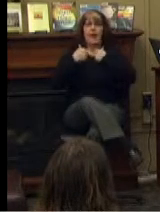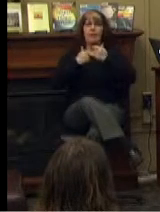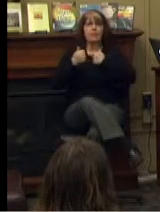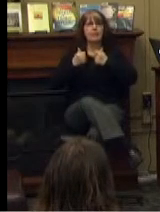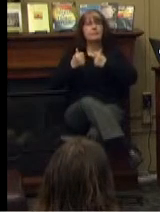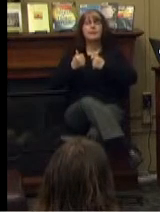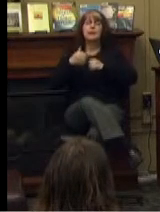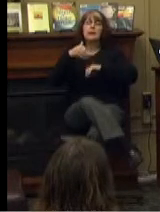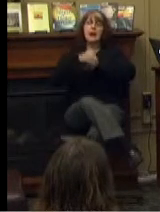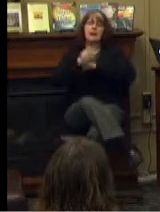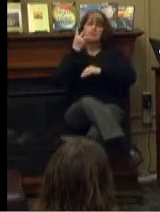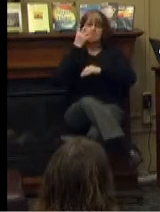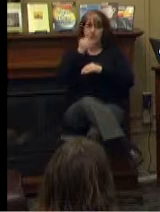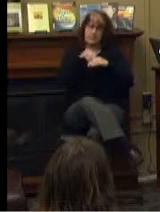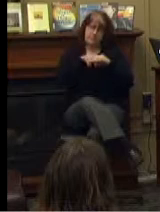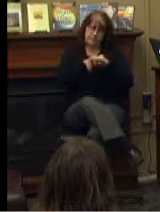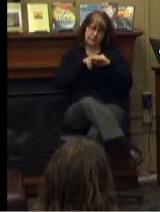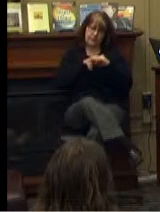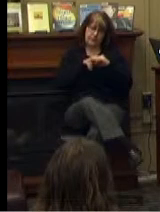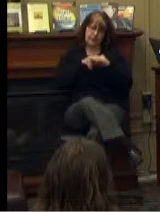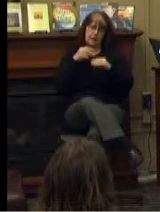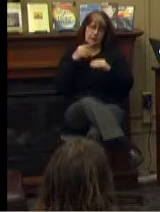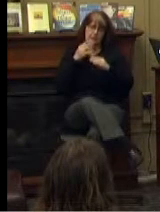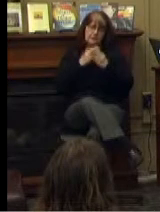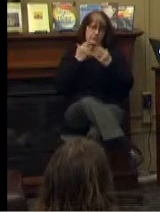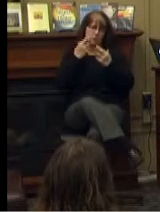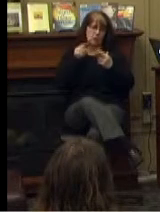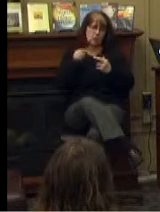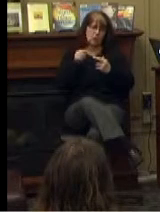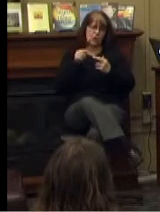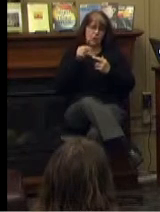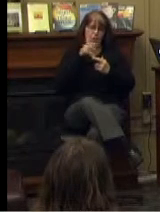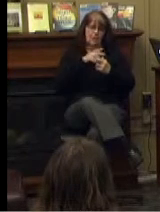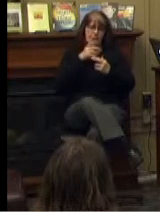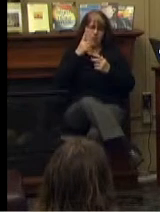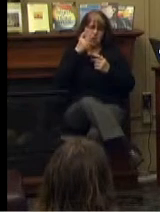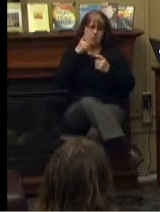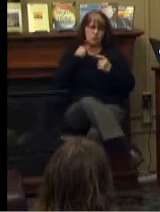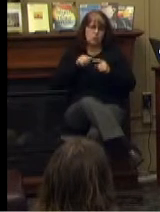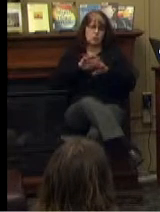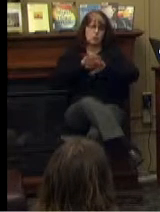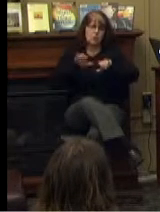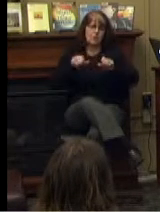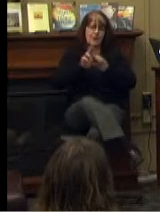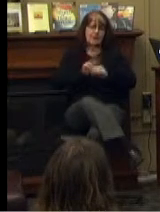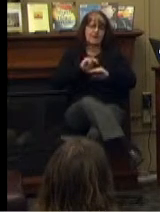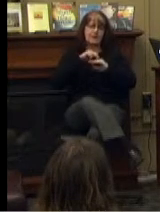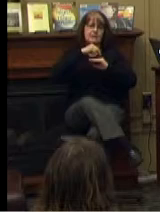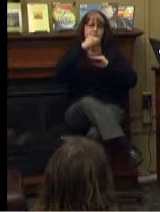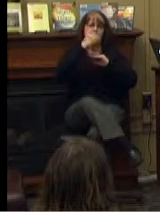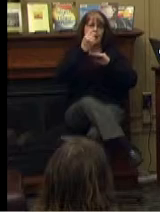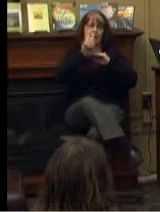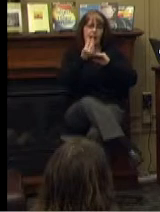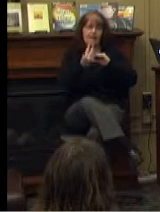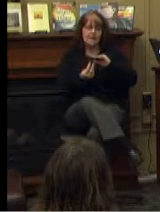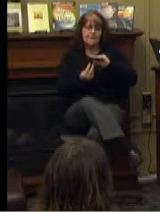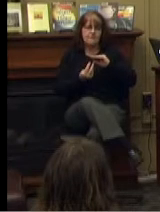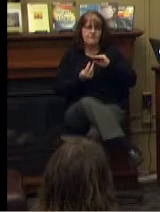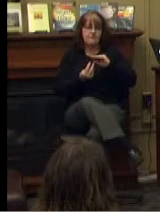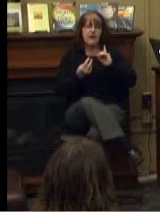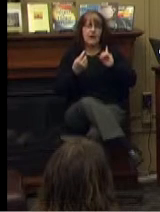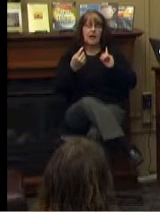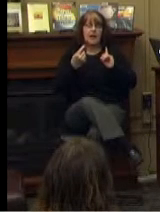for some reason she was dreaming that she was diving off of doing swimming, so she was doing a dive. And she did her